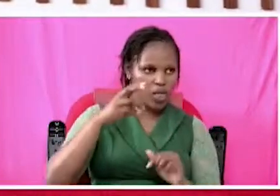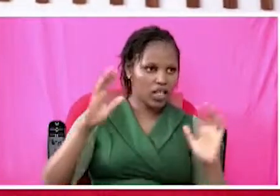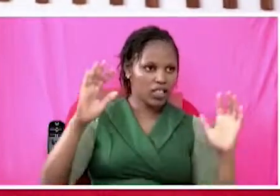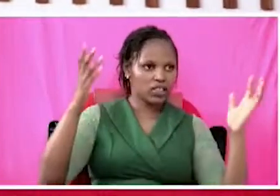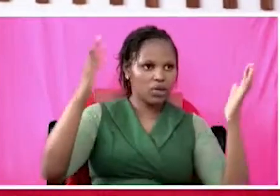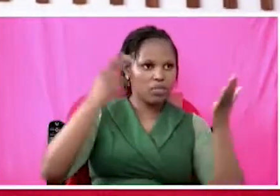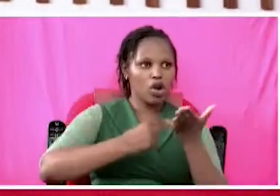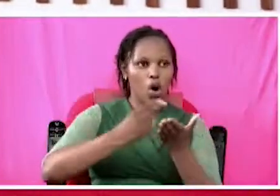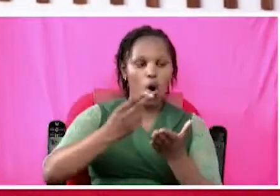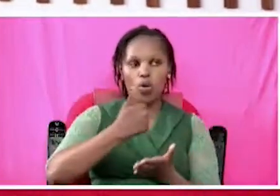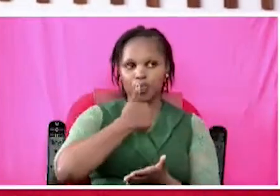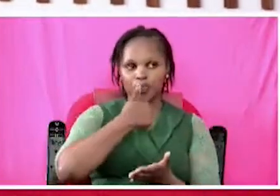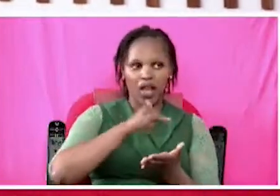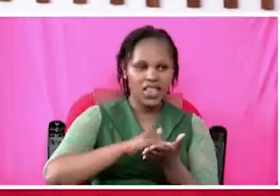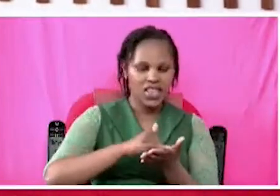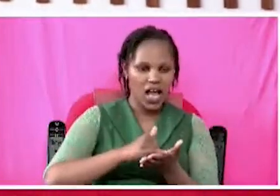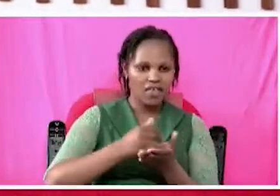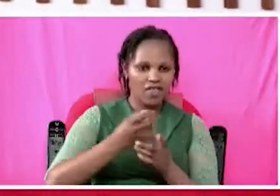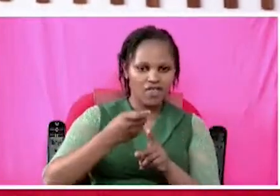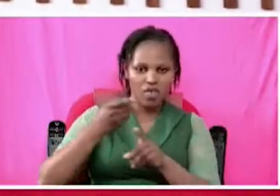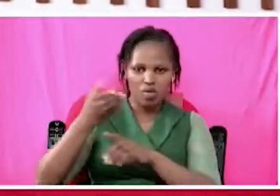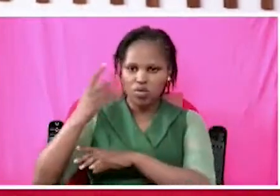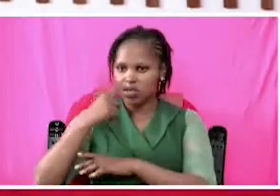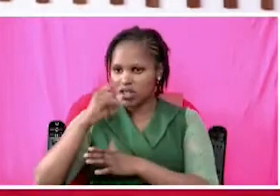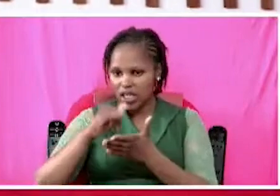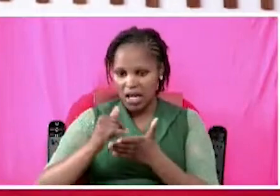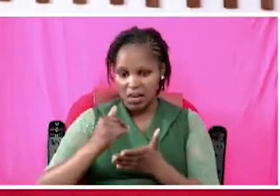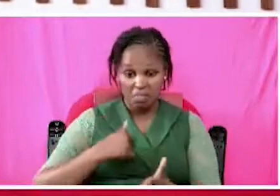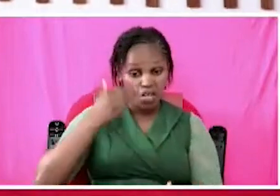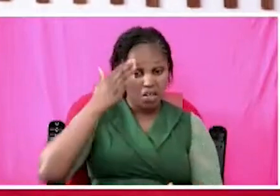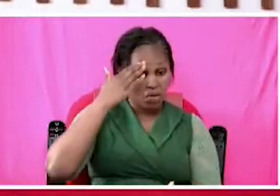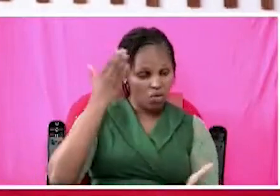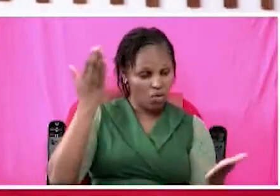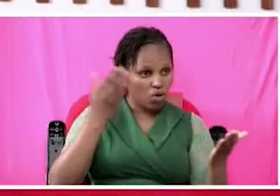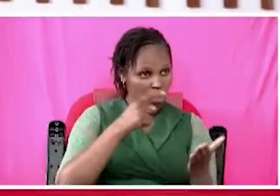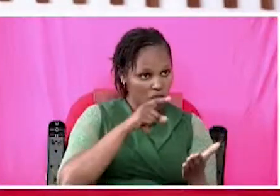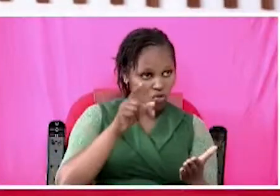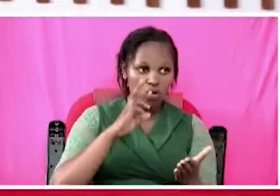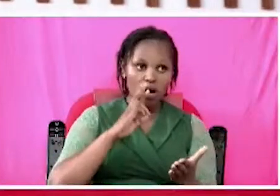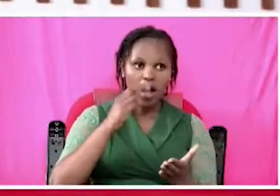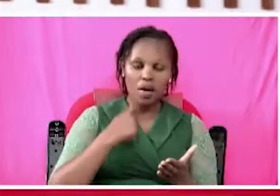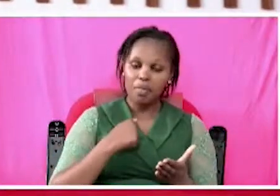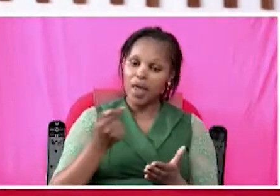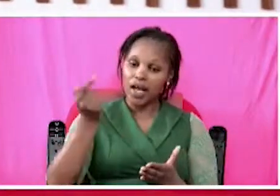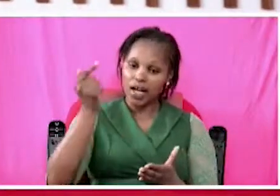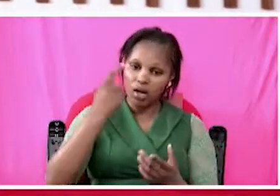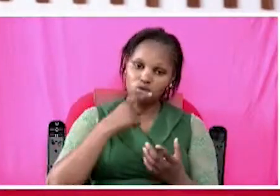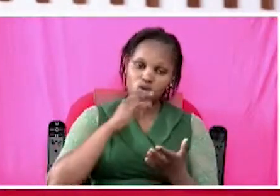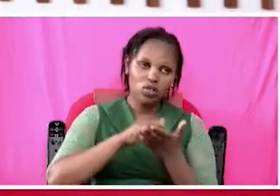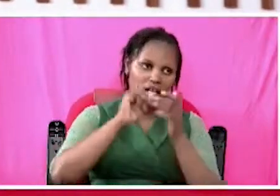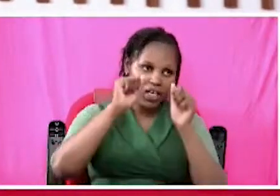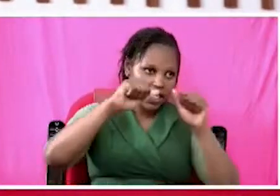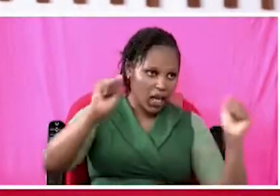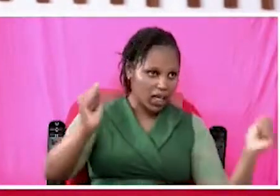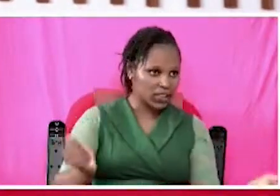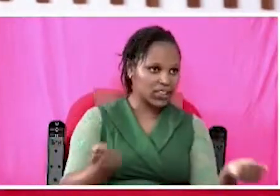again, offering from God saying, I know where you are, and I'm coming down so that I can save you. See what he